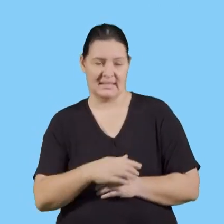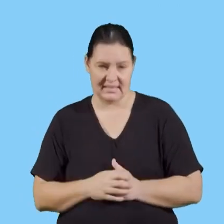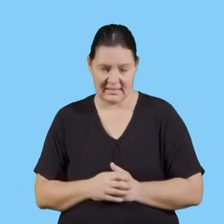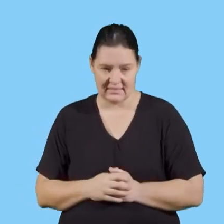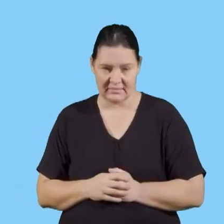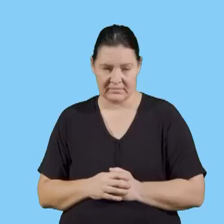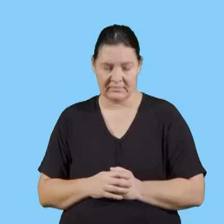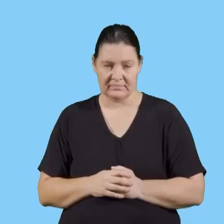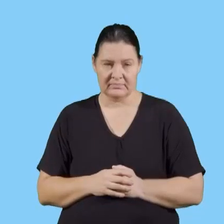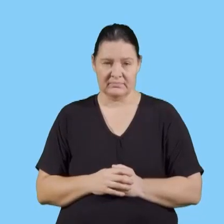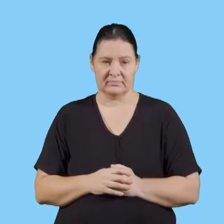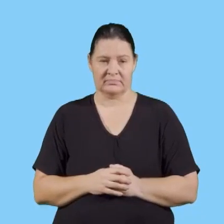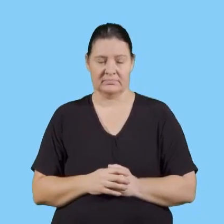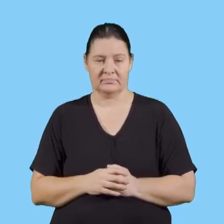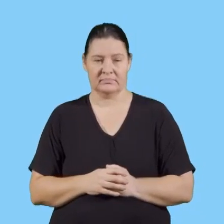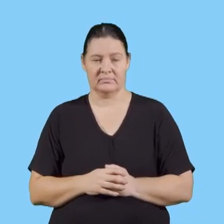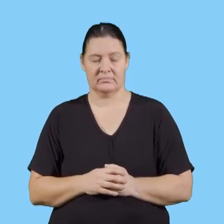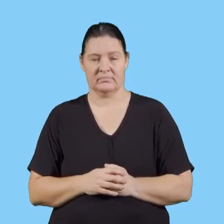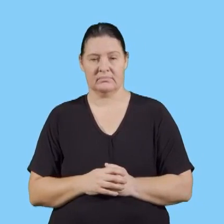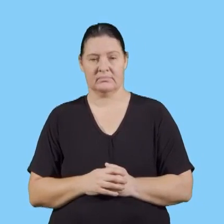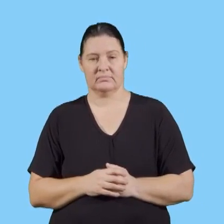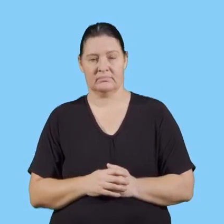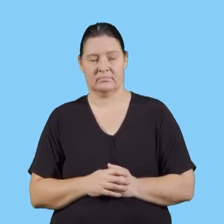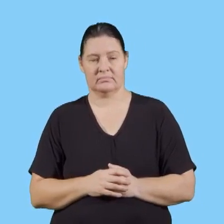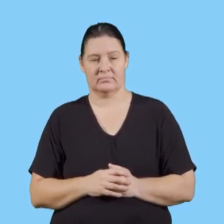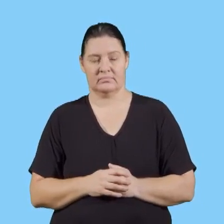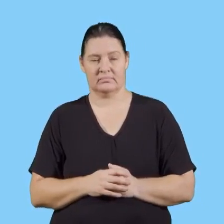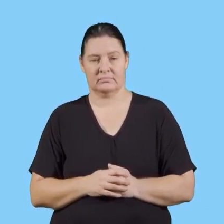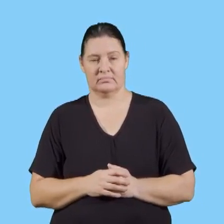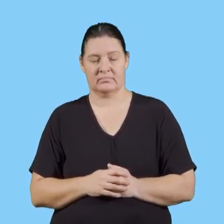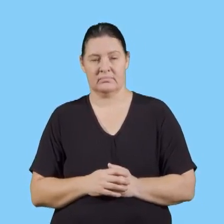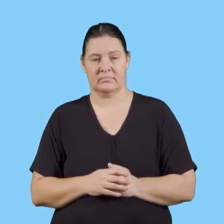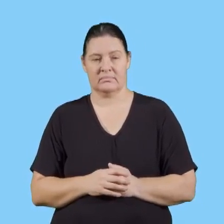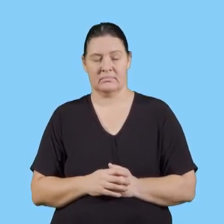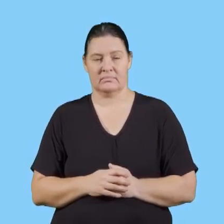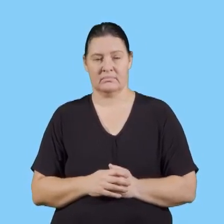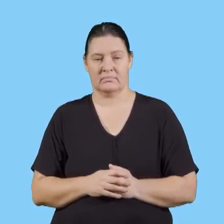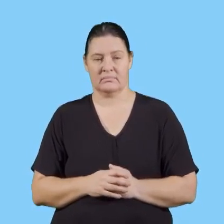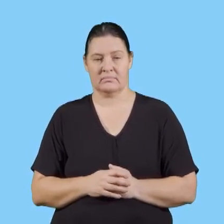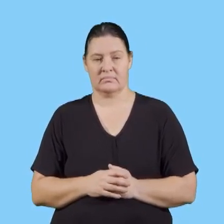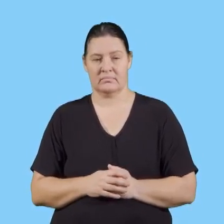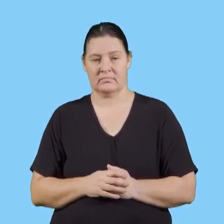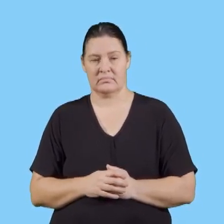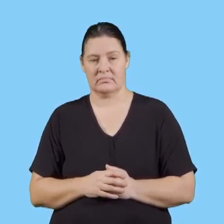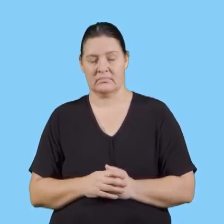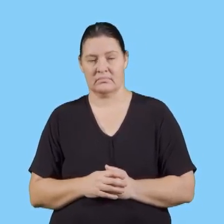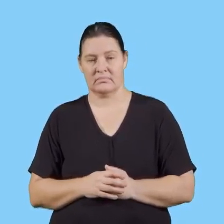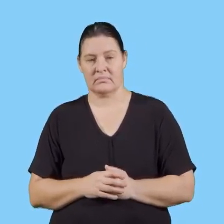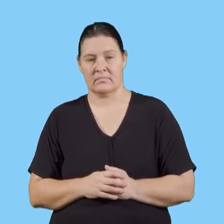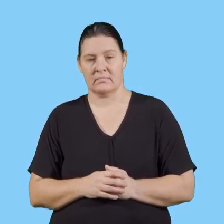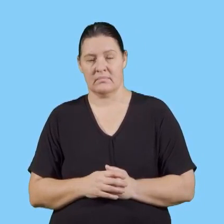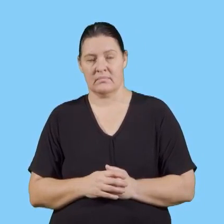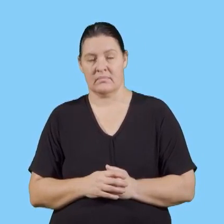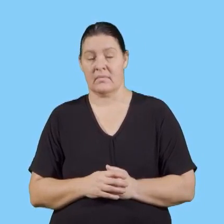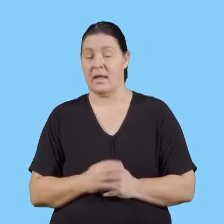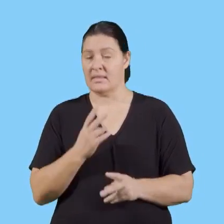you credit it. So we come here, it's AB wholesalers. AB wholesalers.